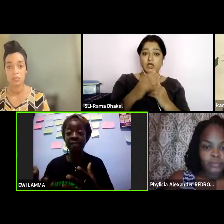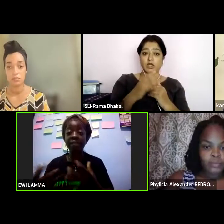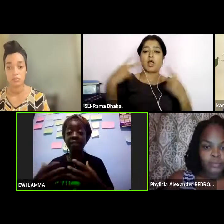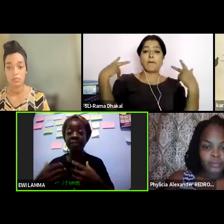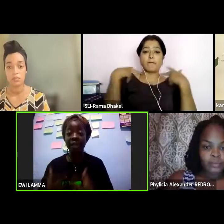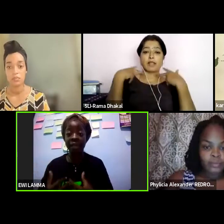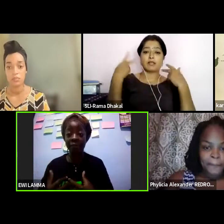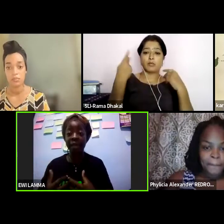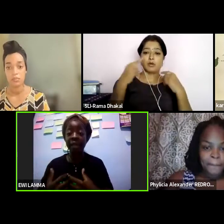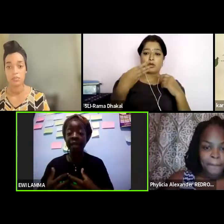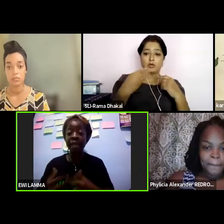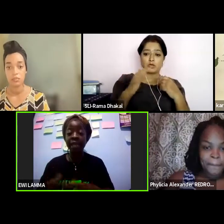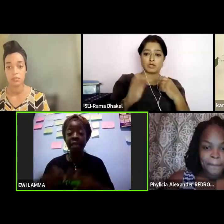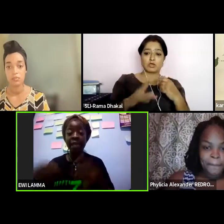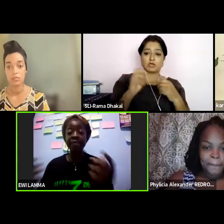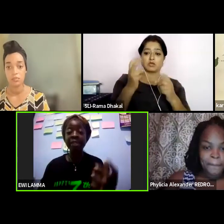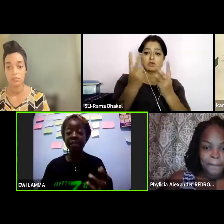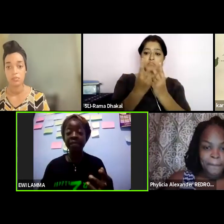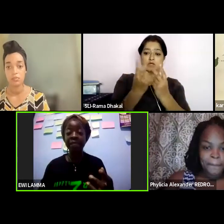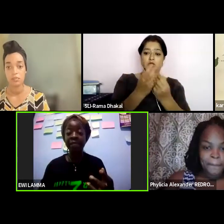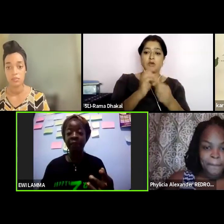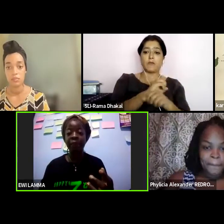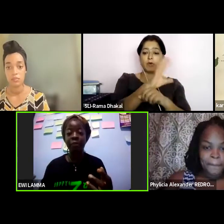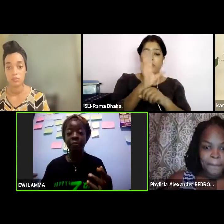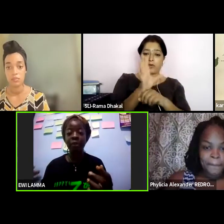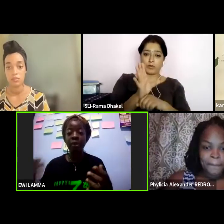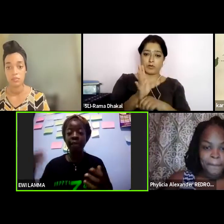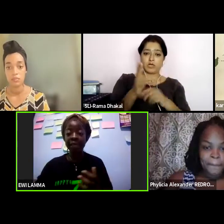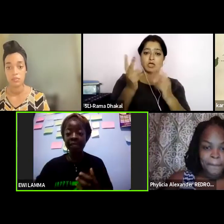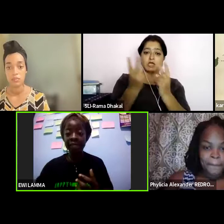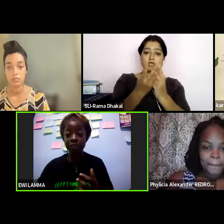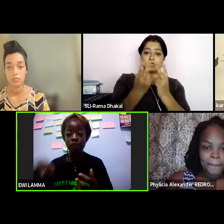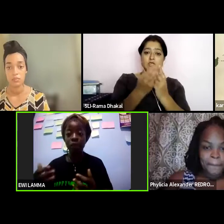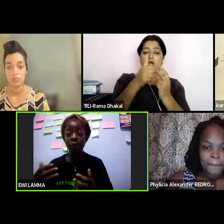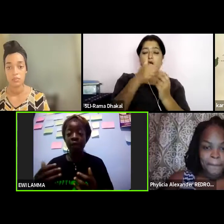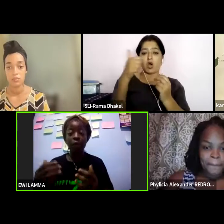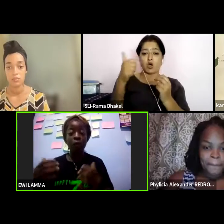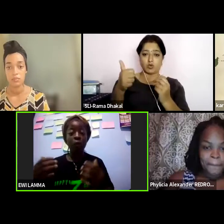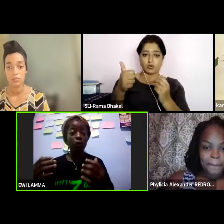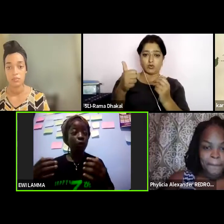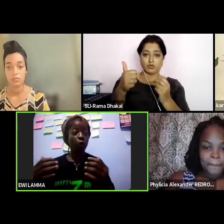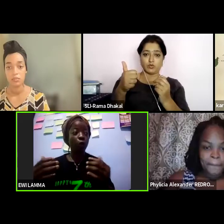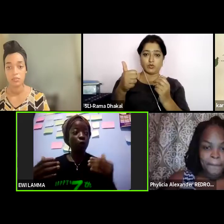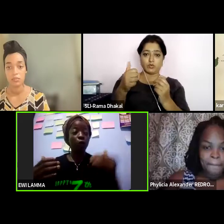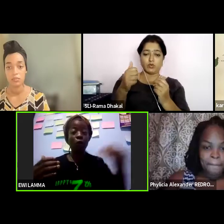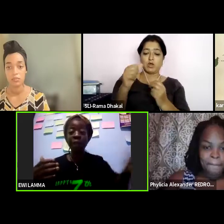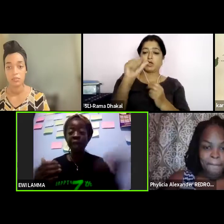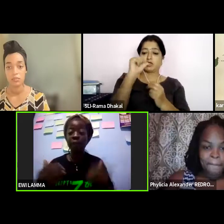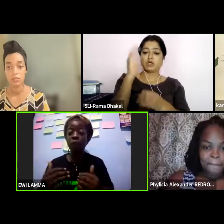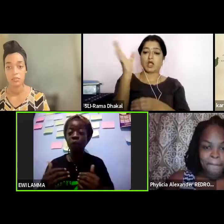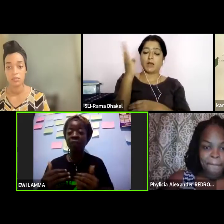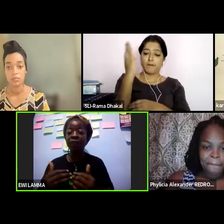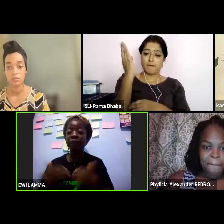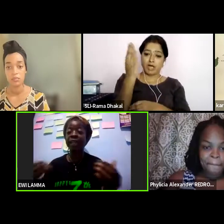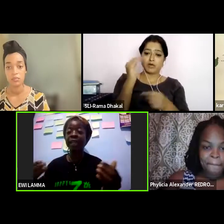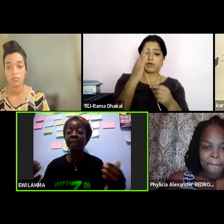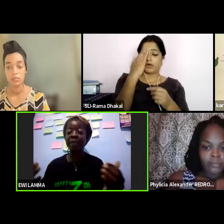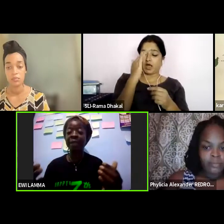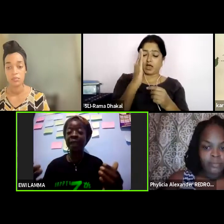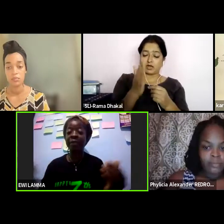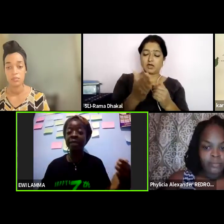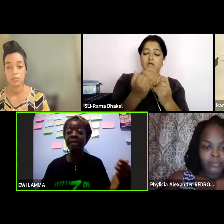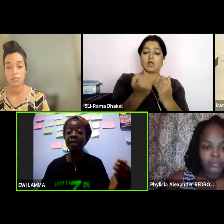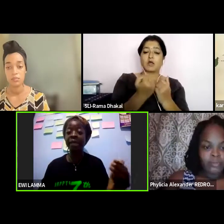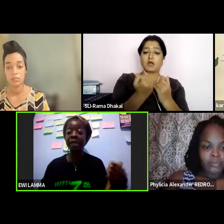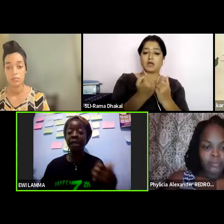Anglophone crisis in my area that are limiting them from getting a job or going out to work in fear that they